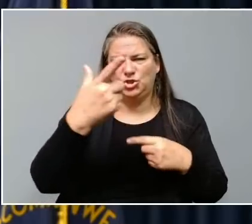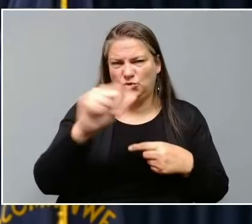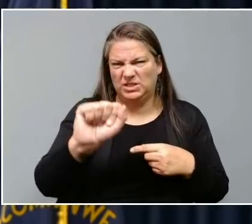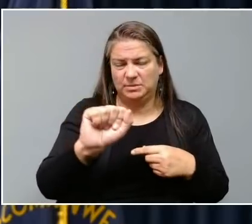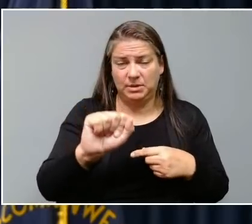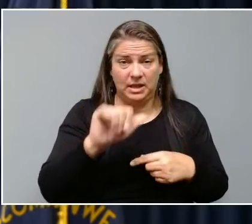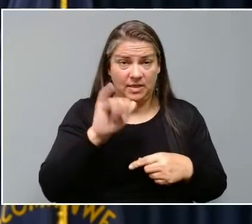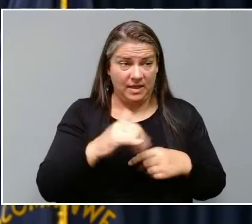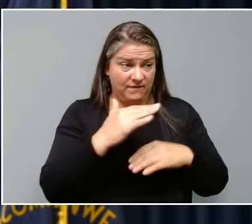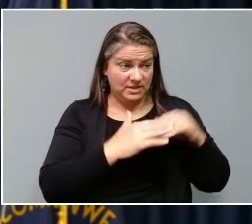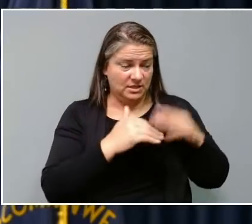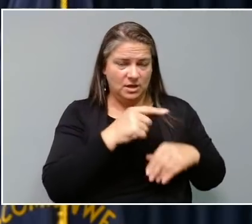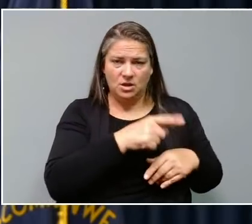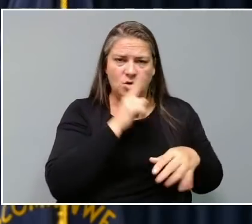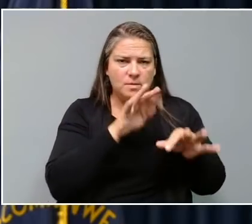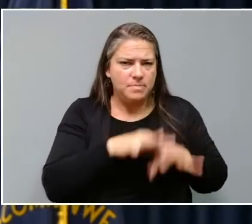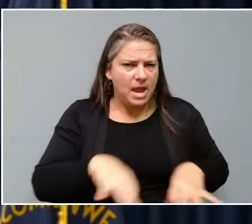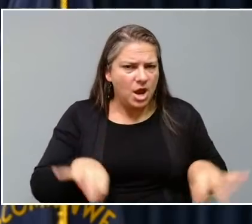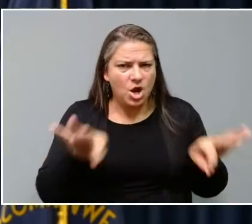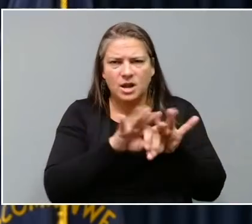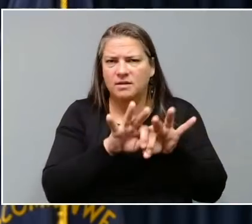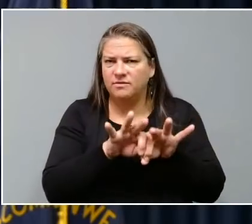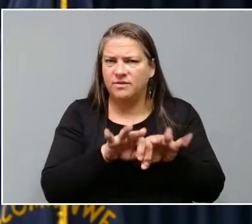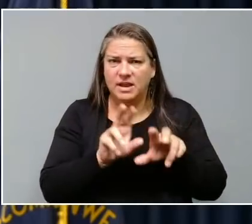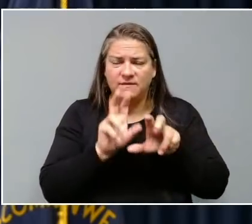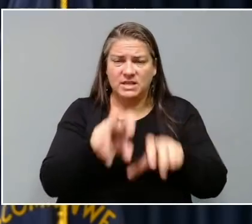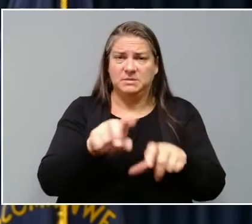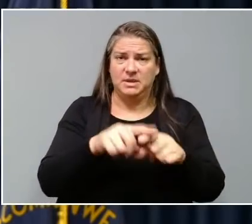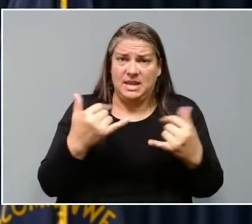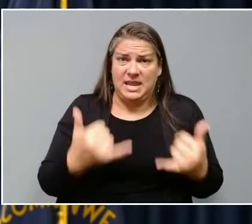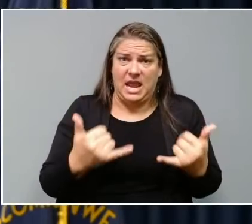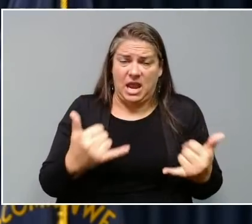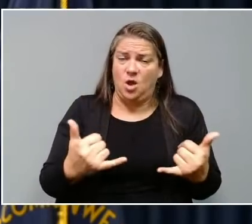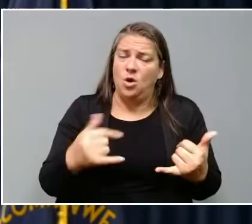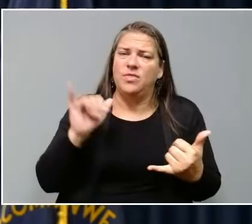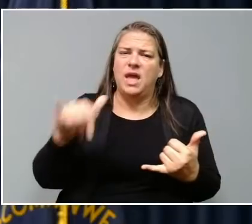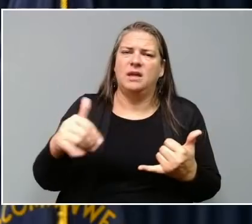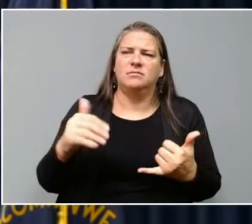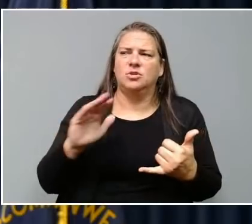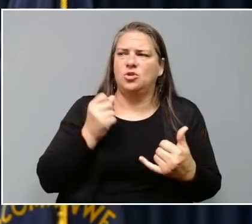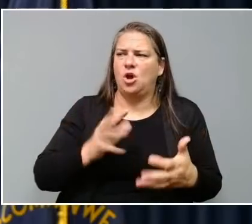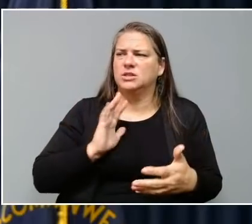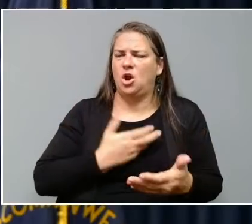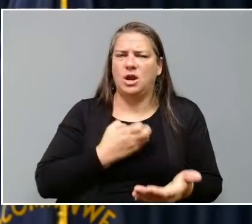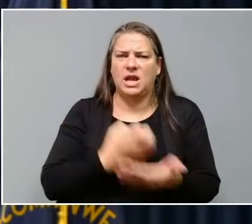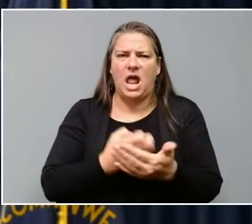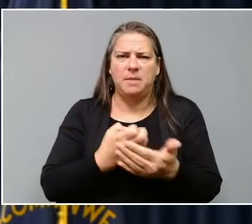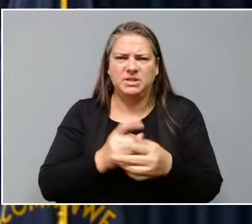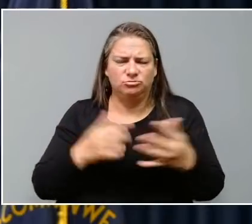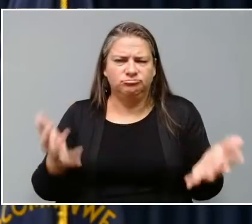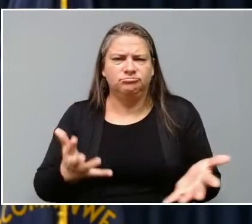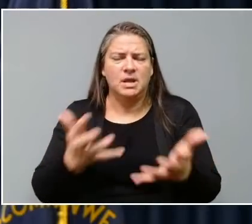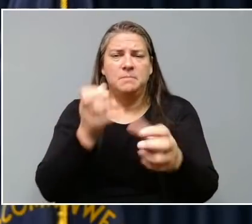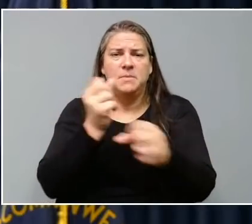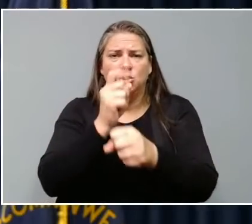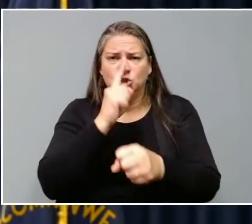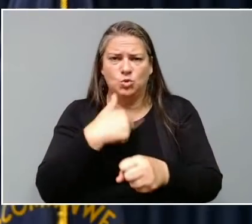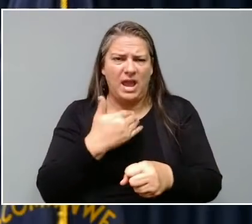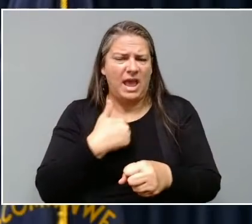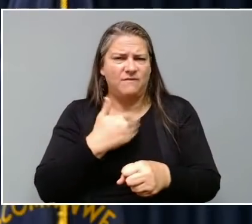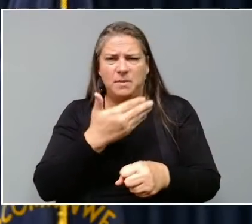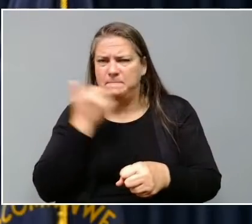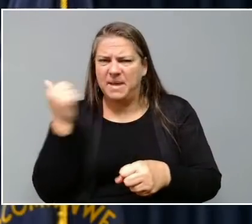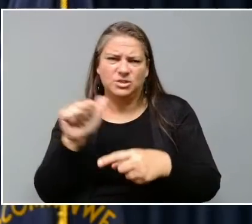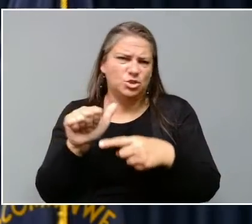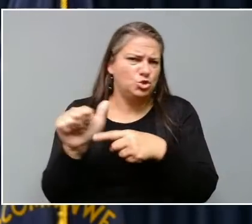are imperative, and investment in them now not only spurs our economy, but helps us to ensure we have the best trained workforce